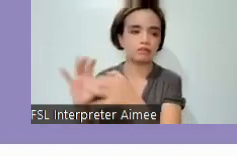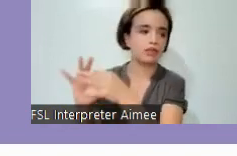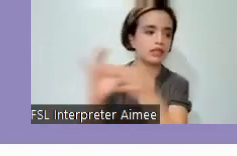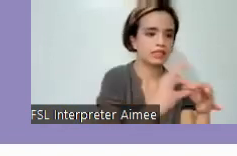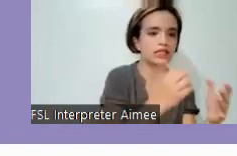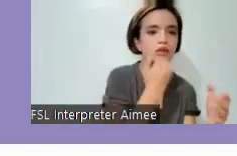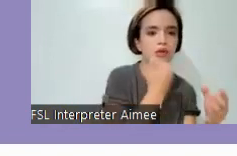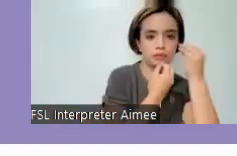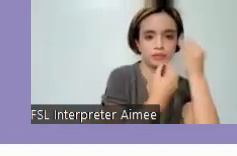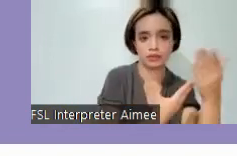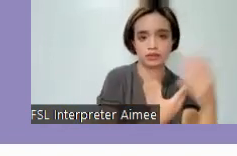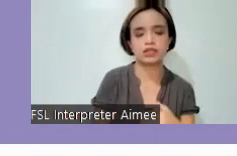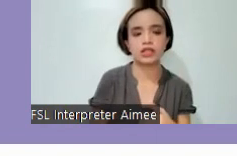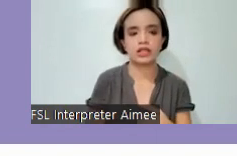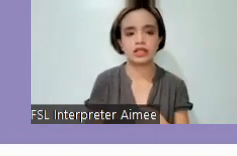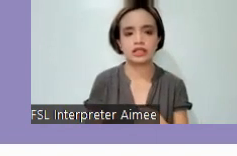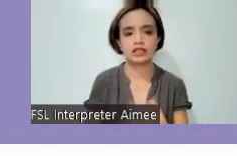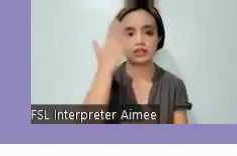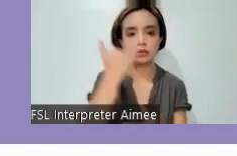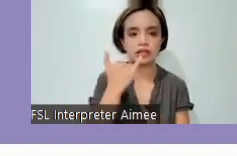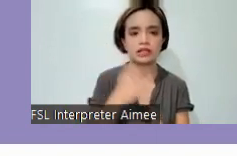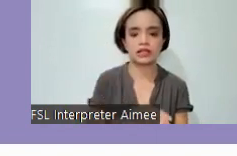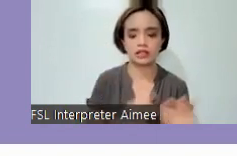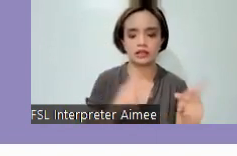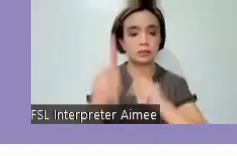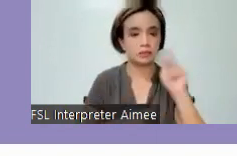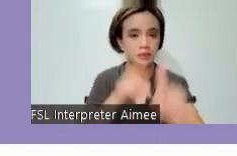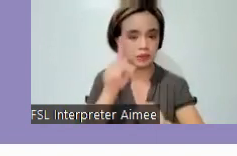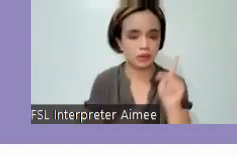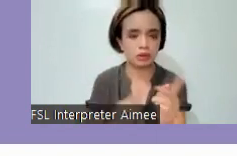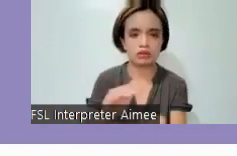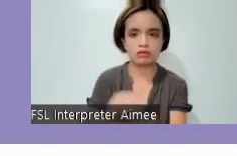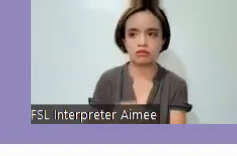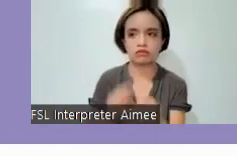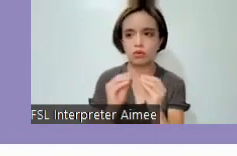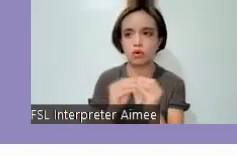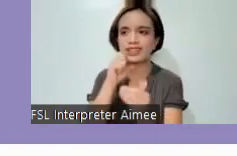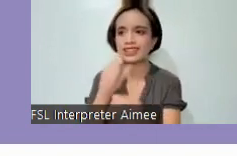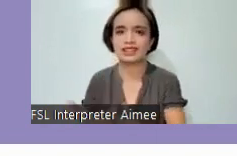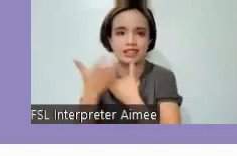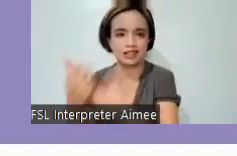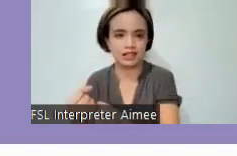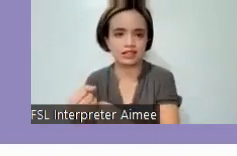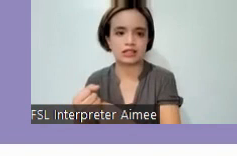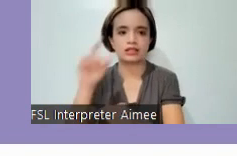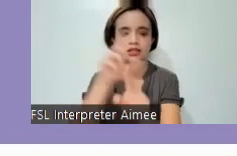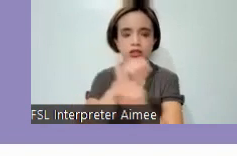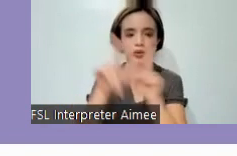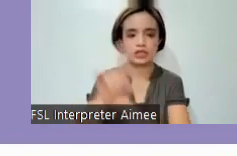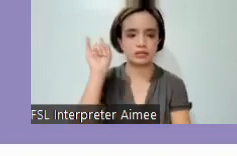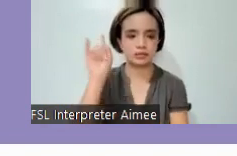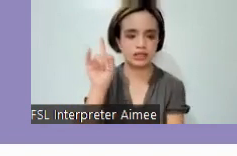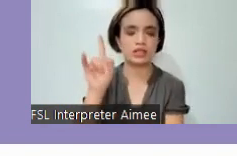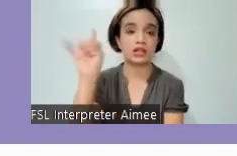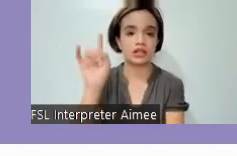disinformation, such that the less a person trusts mainstream media and political institutions, the more he